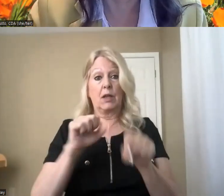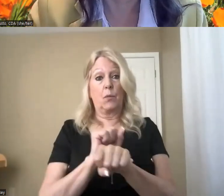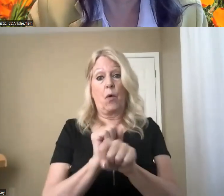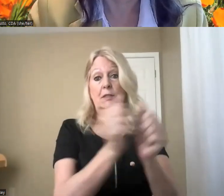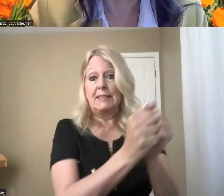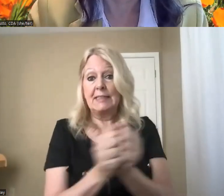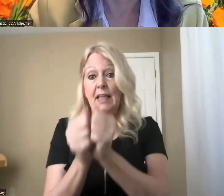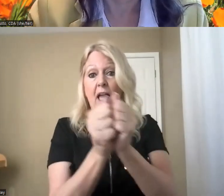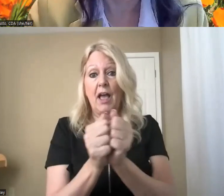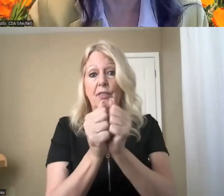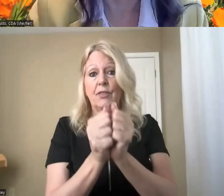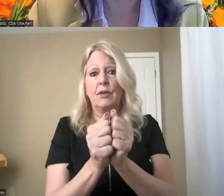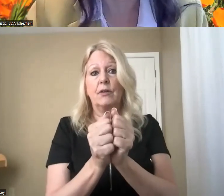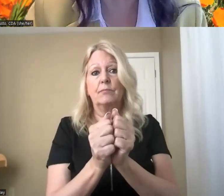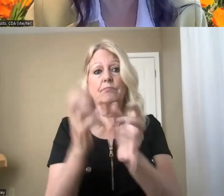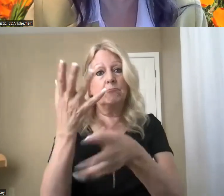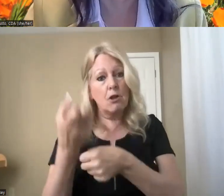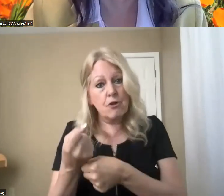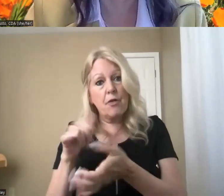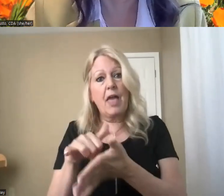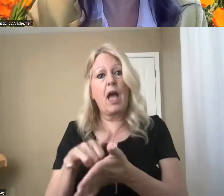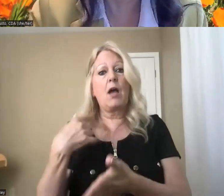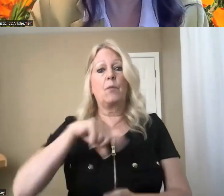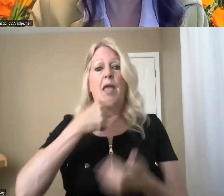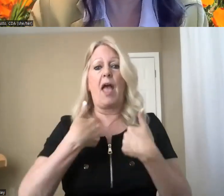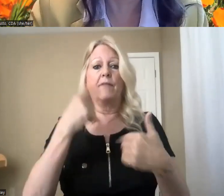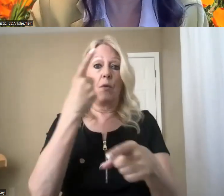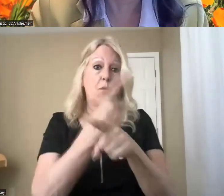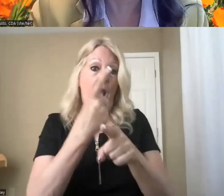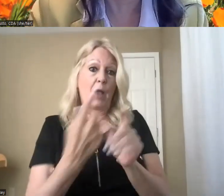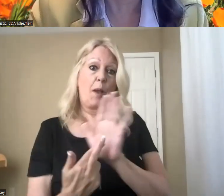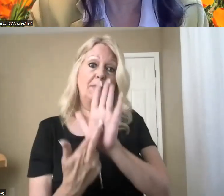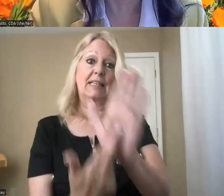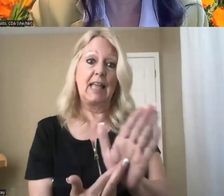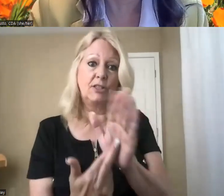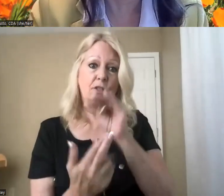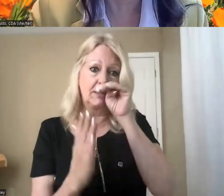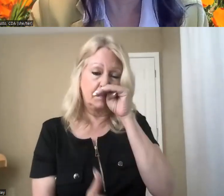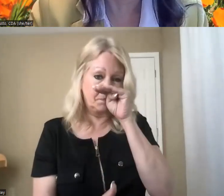in really assuring that we have the right representation, right? Because, you know, and I think